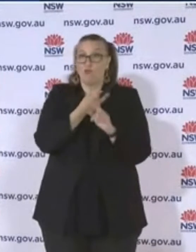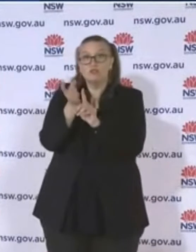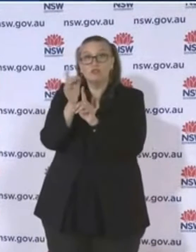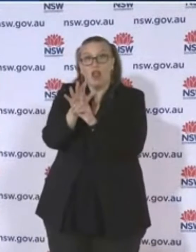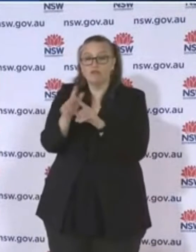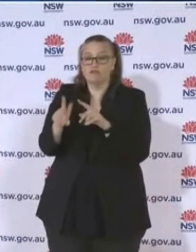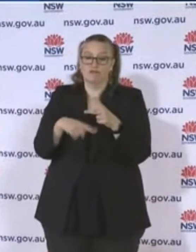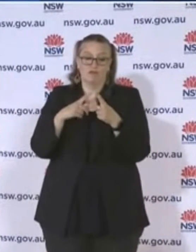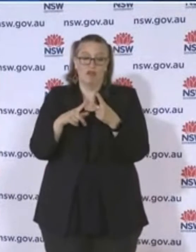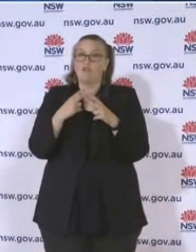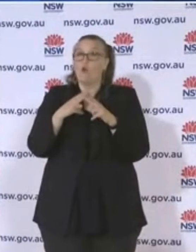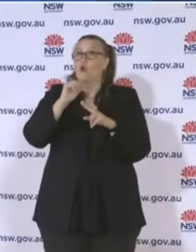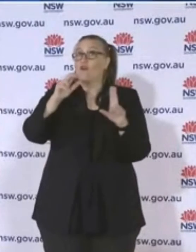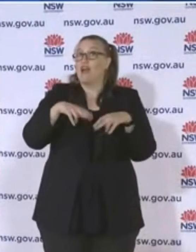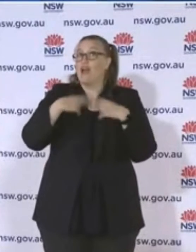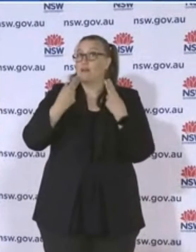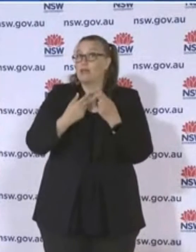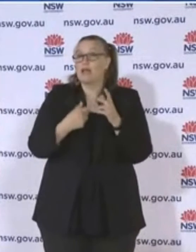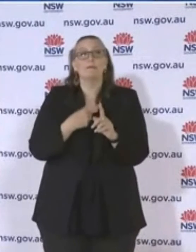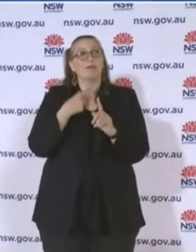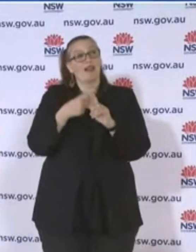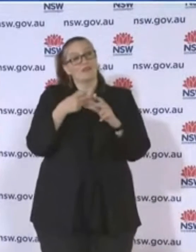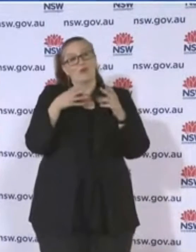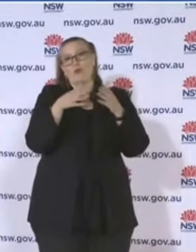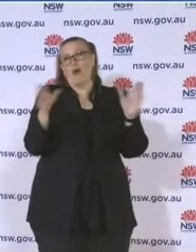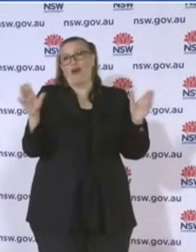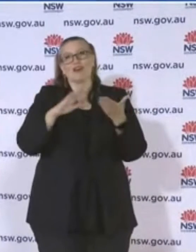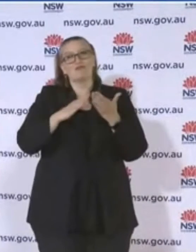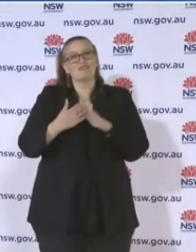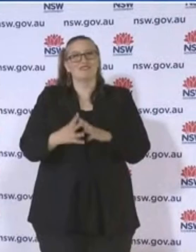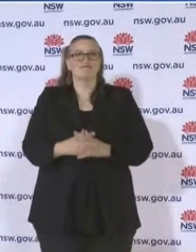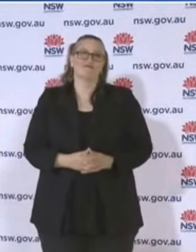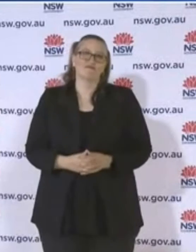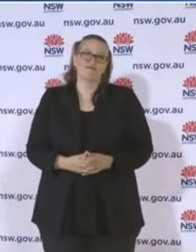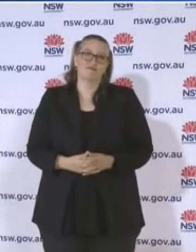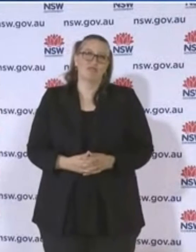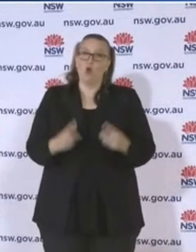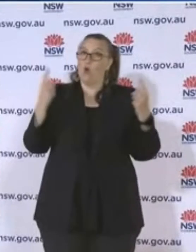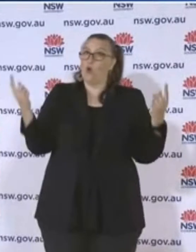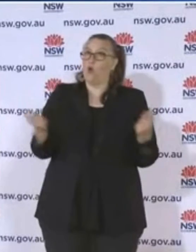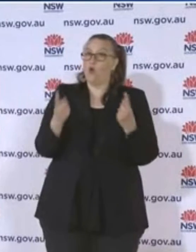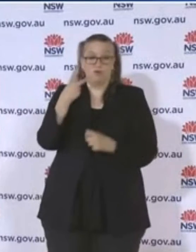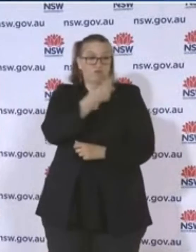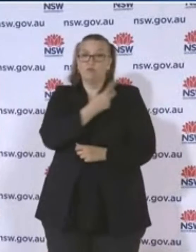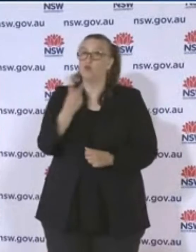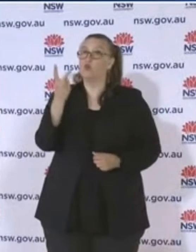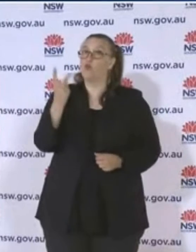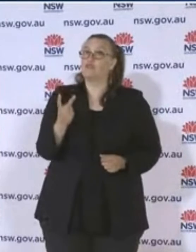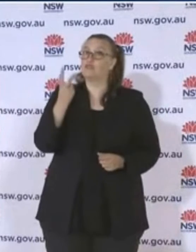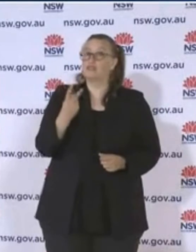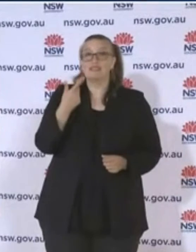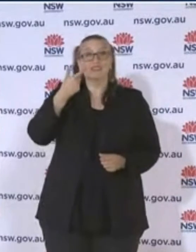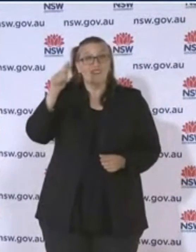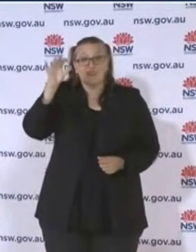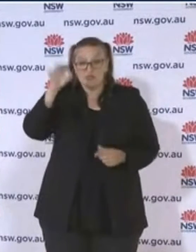the greater community, because there will be opportunities for those who are fully vaccinated to live more freely at 70% double dose. There are